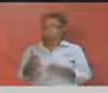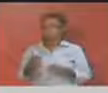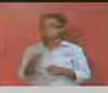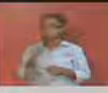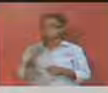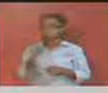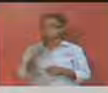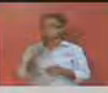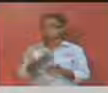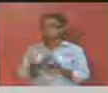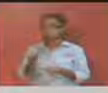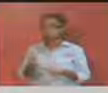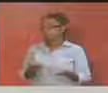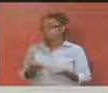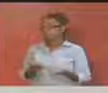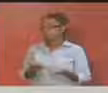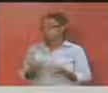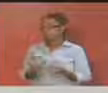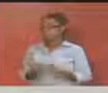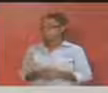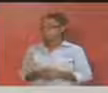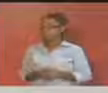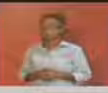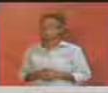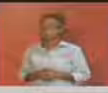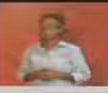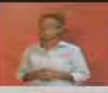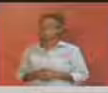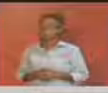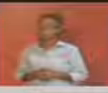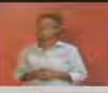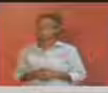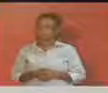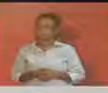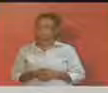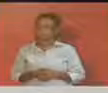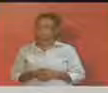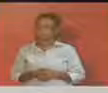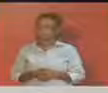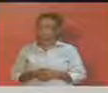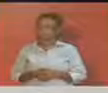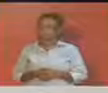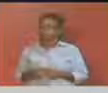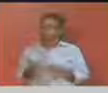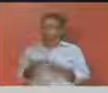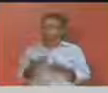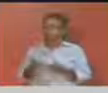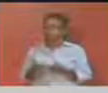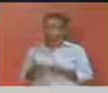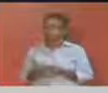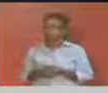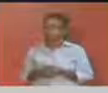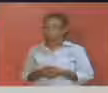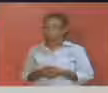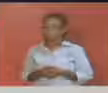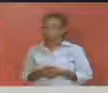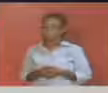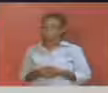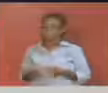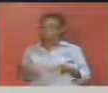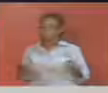non-WHO approved source and or site. And you have one adverse event